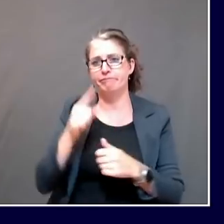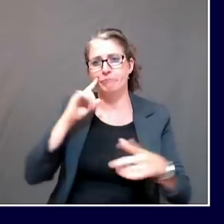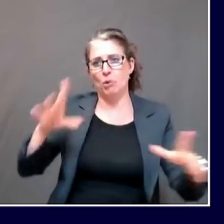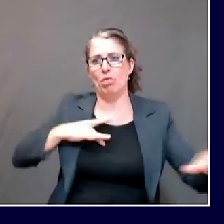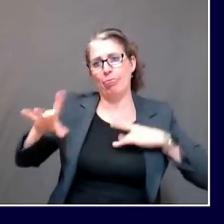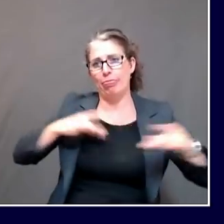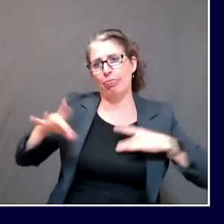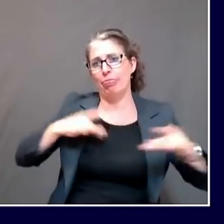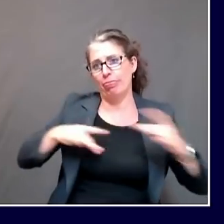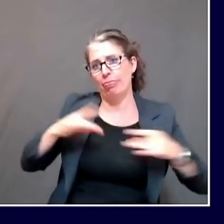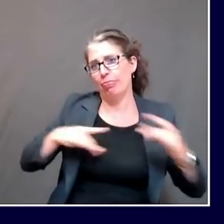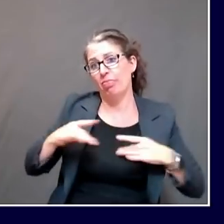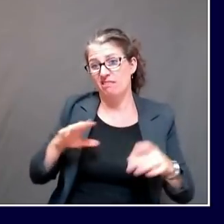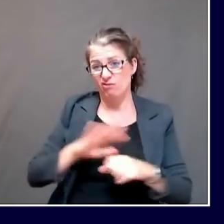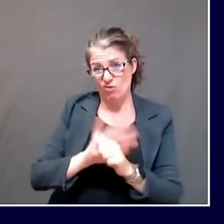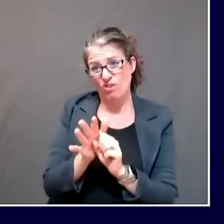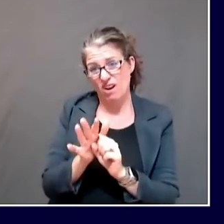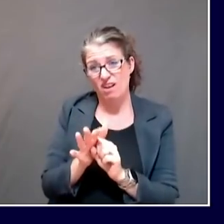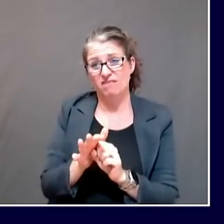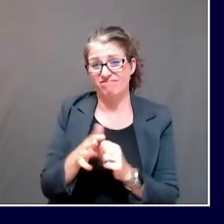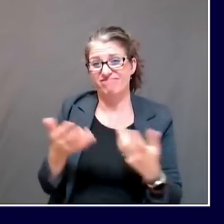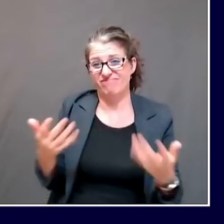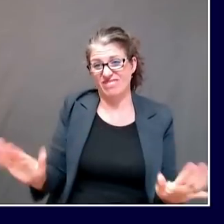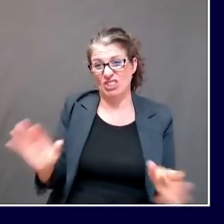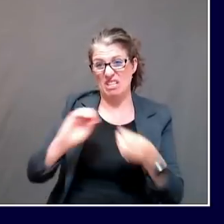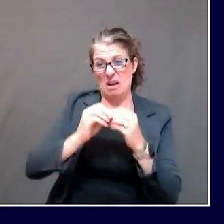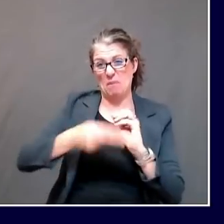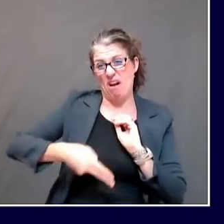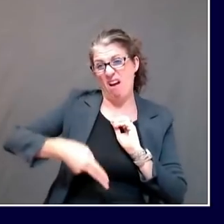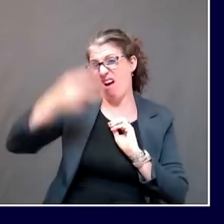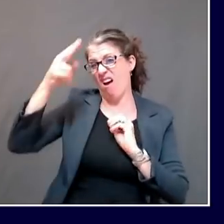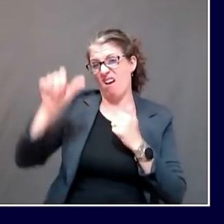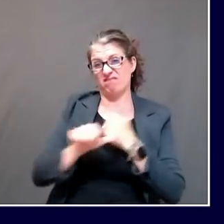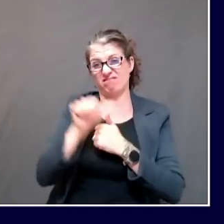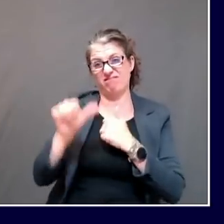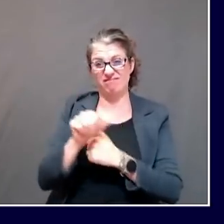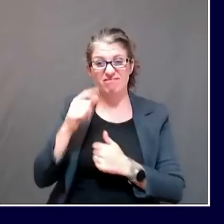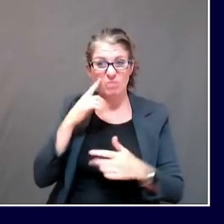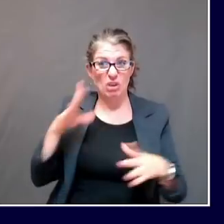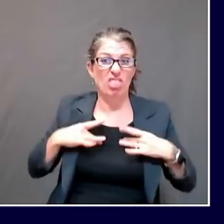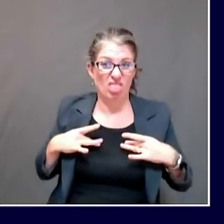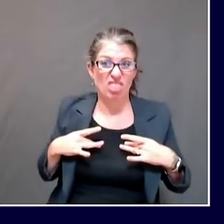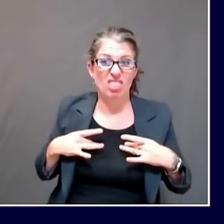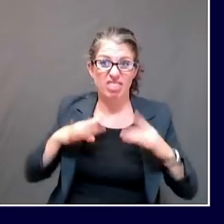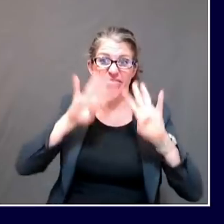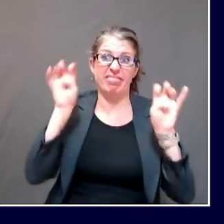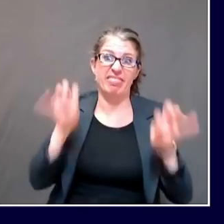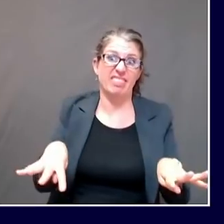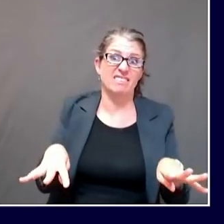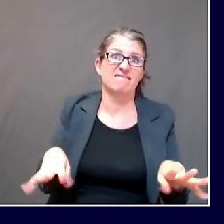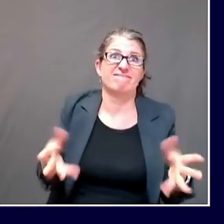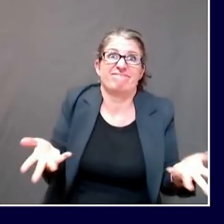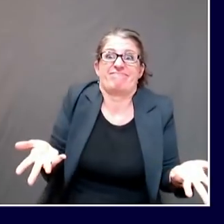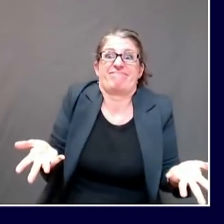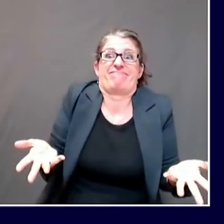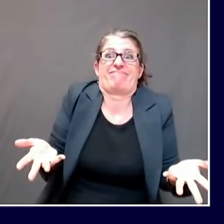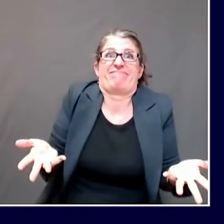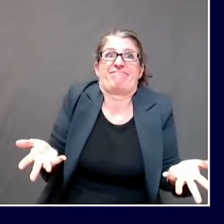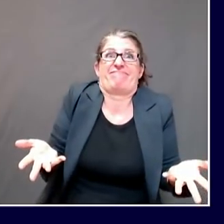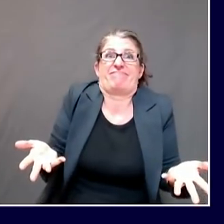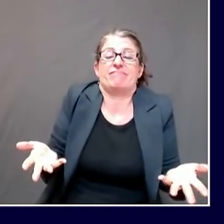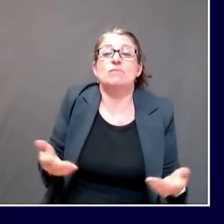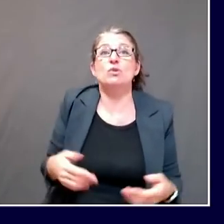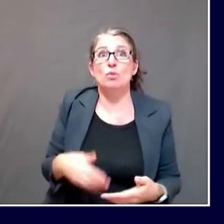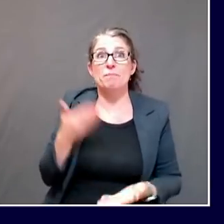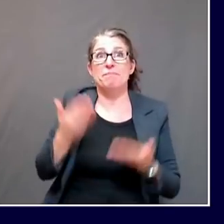outbreak, and in the case of a shipyard, potentially expose a very high number of workers. So we're still in the early stages